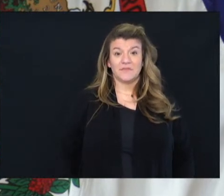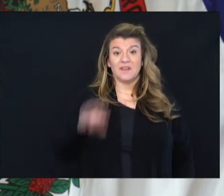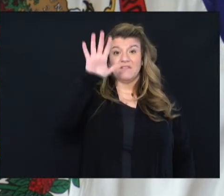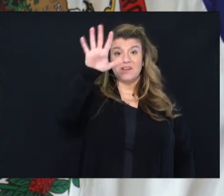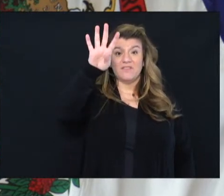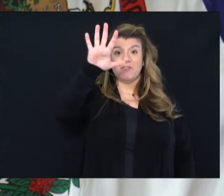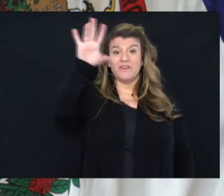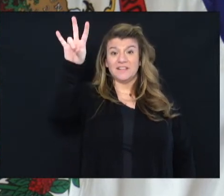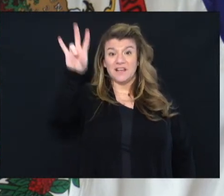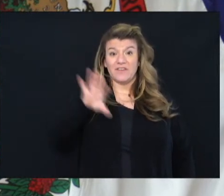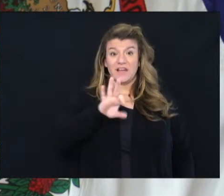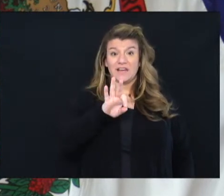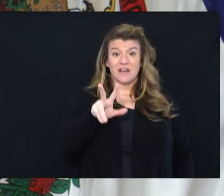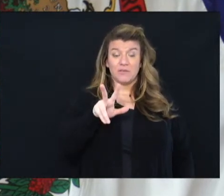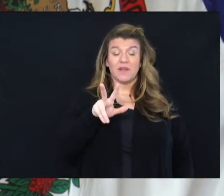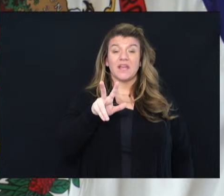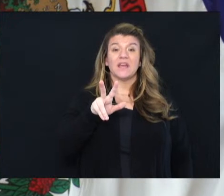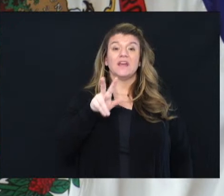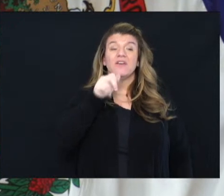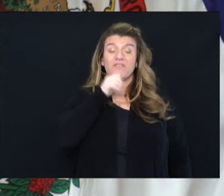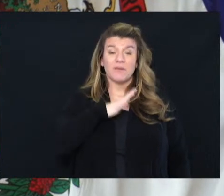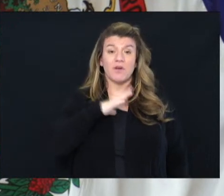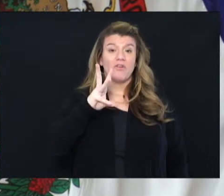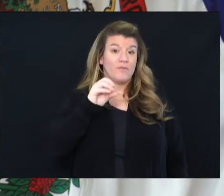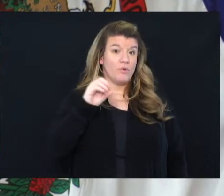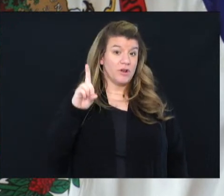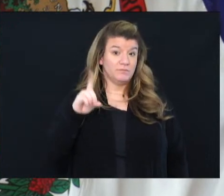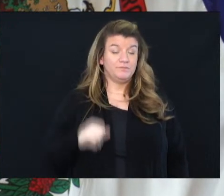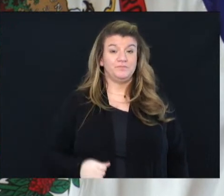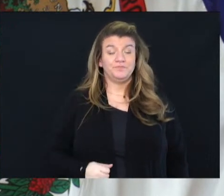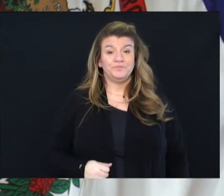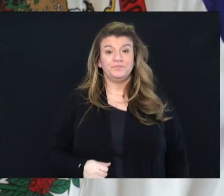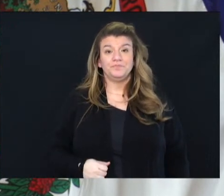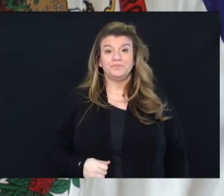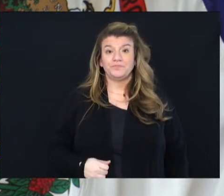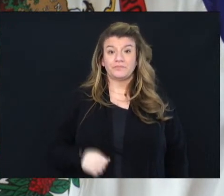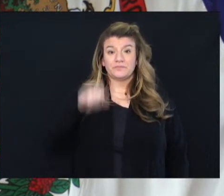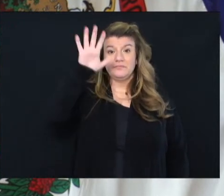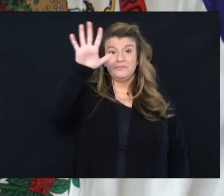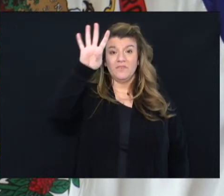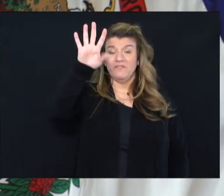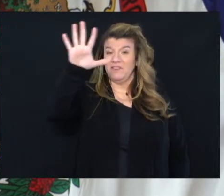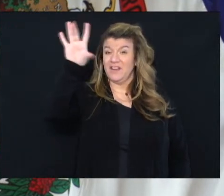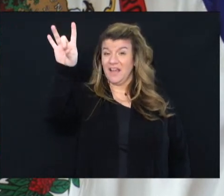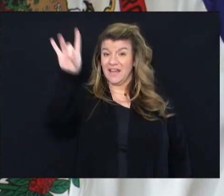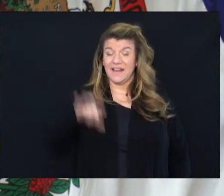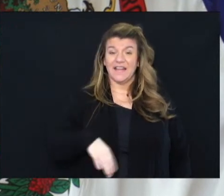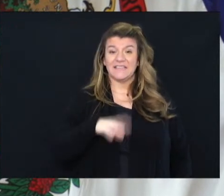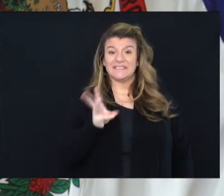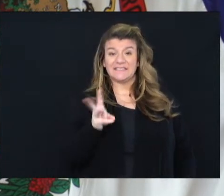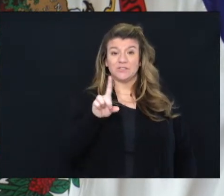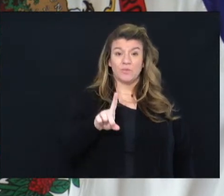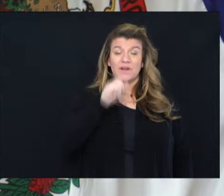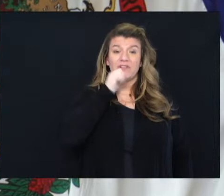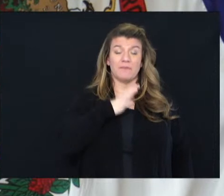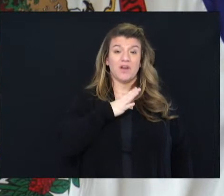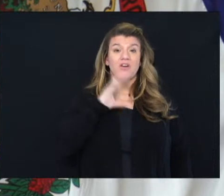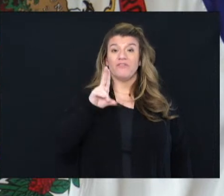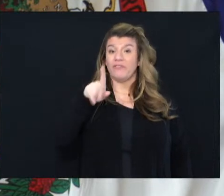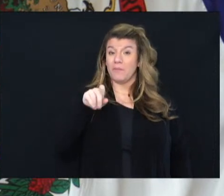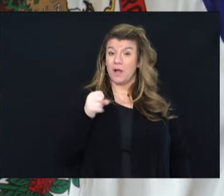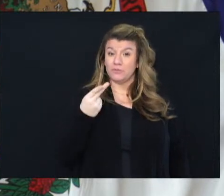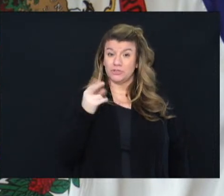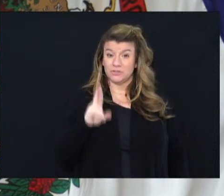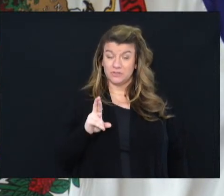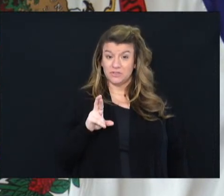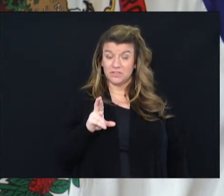5,457th death is a 93-year-old female from Wood County. The 5,458th death is a 61-year-old female from Upshur